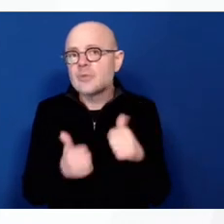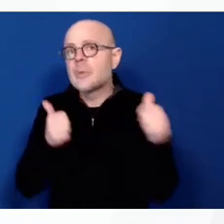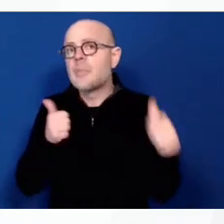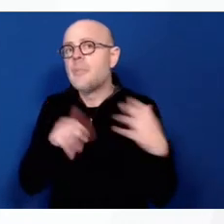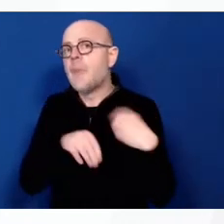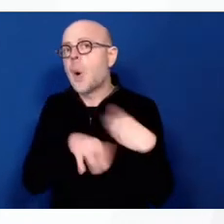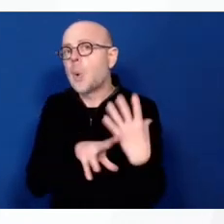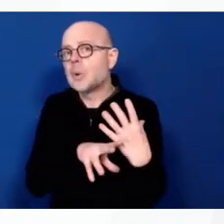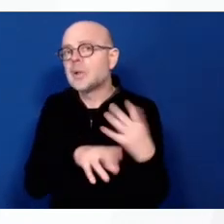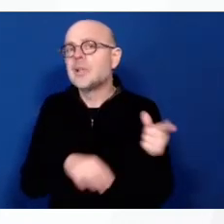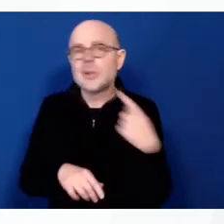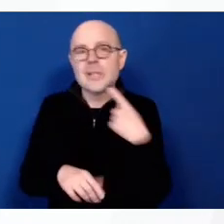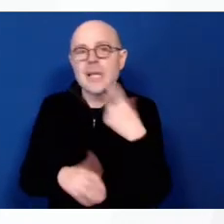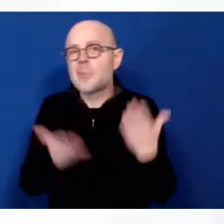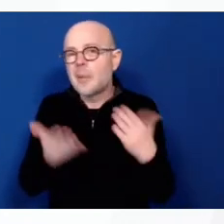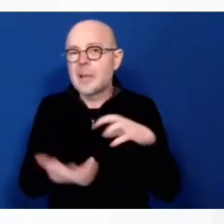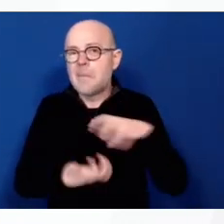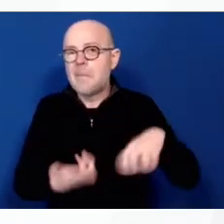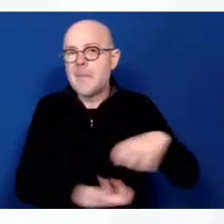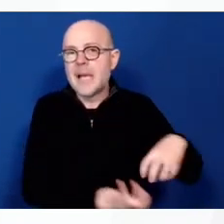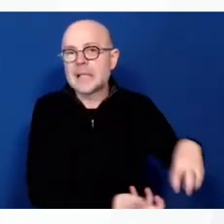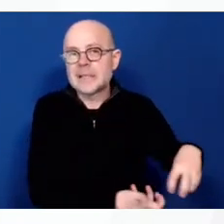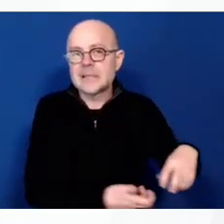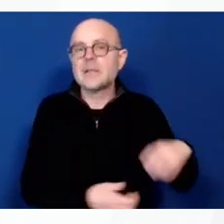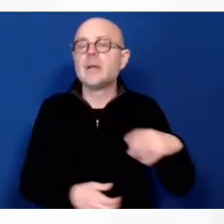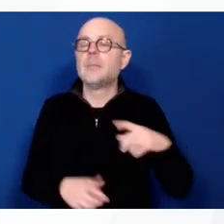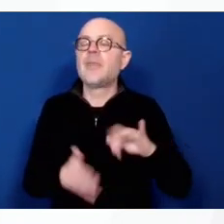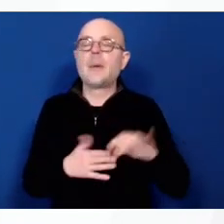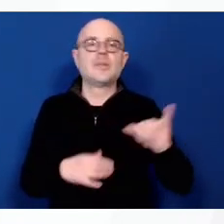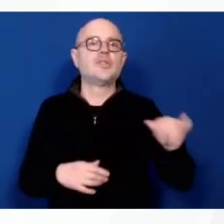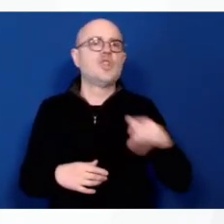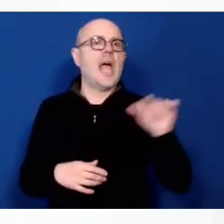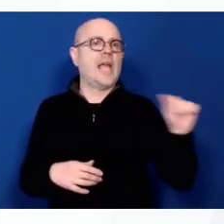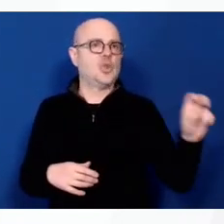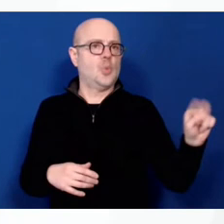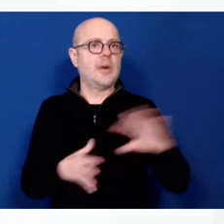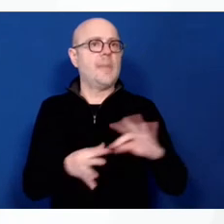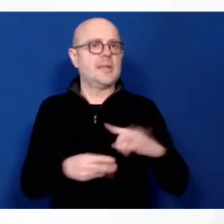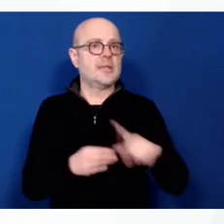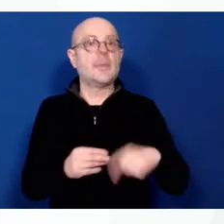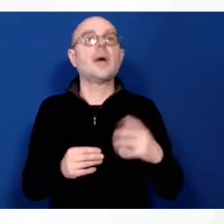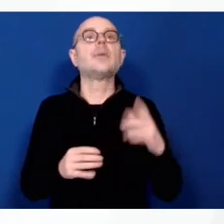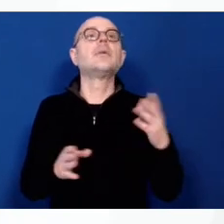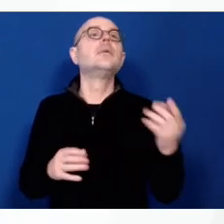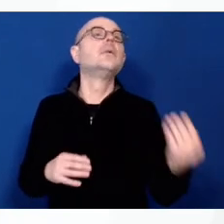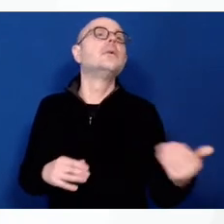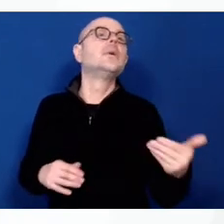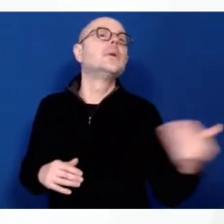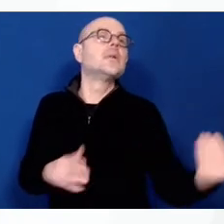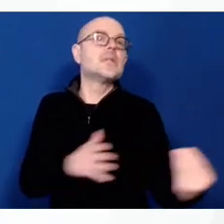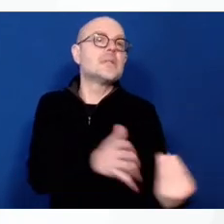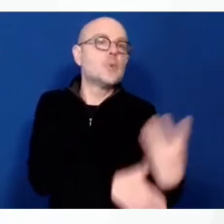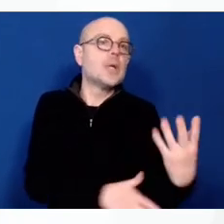mix? And I believe that's referring to January's message that was about the plans for spring, summer, and autumn